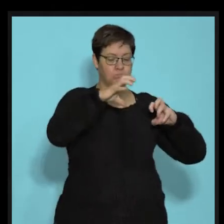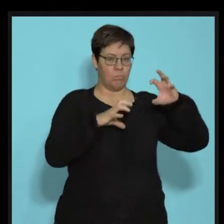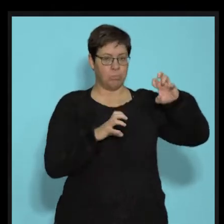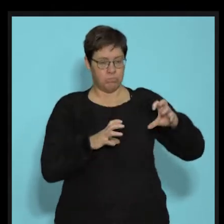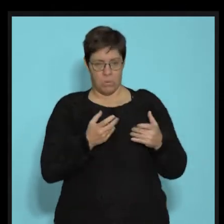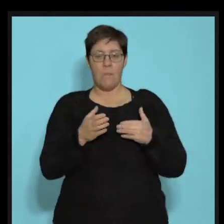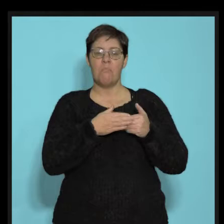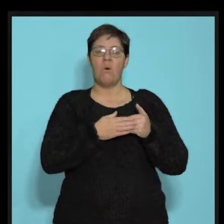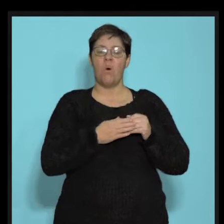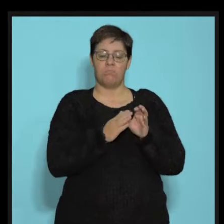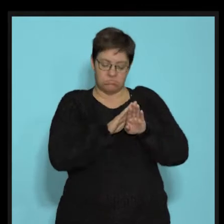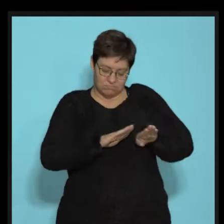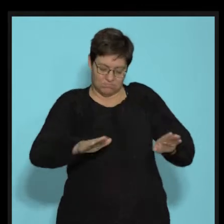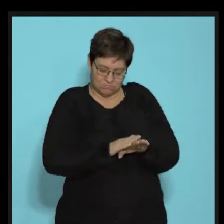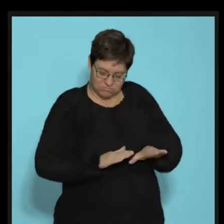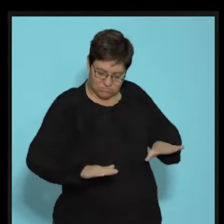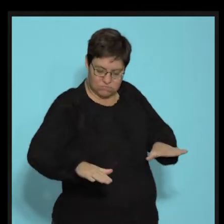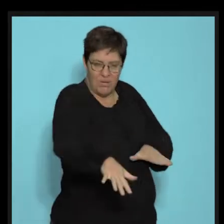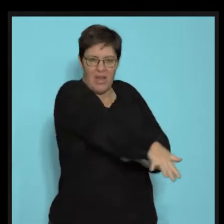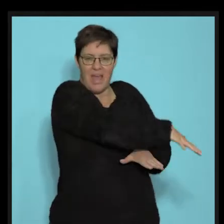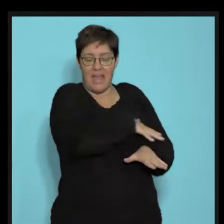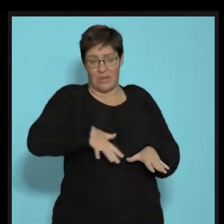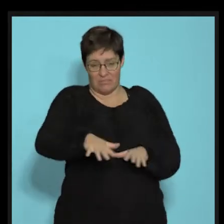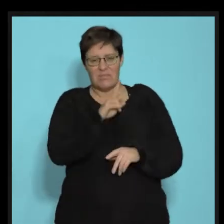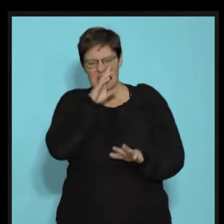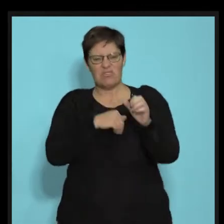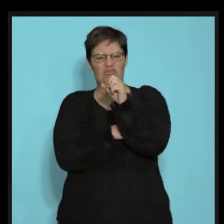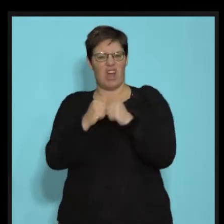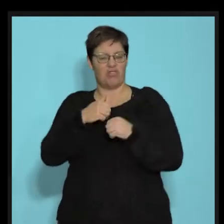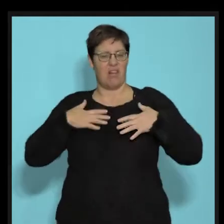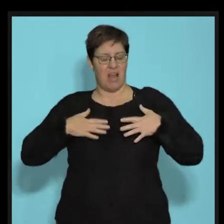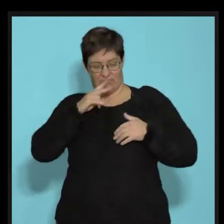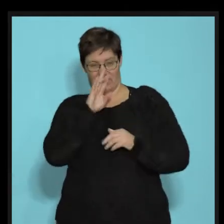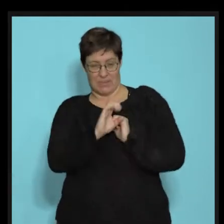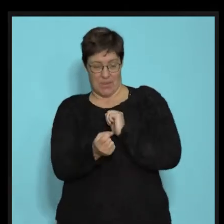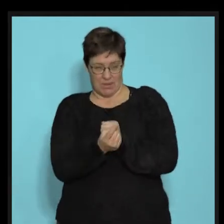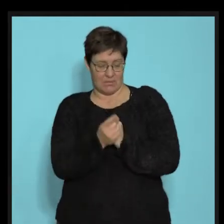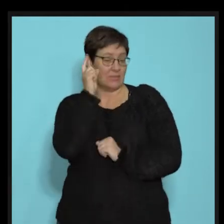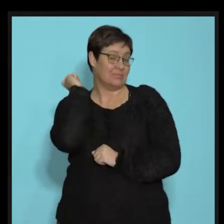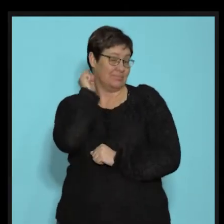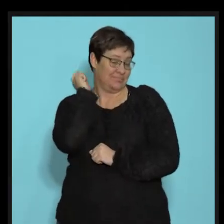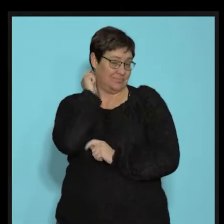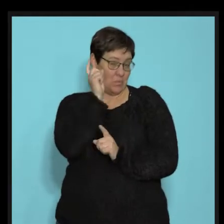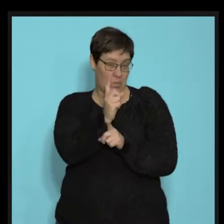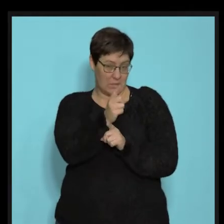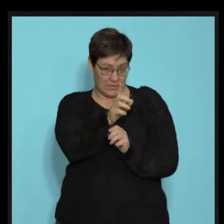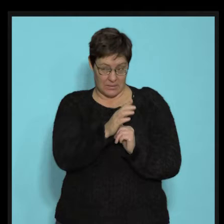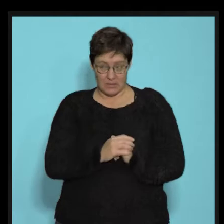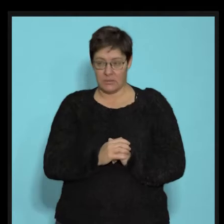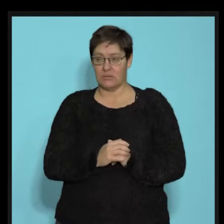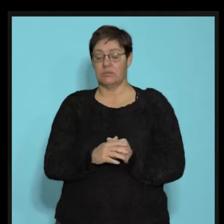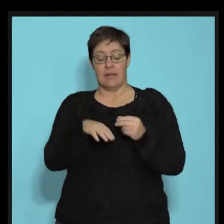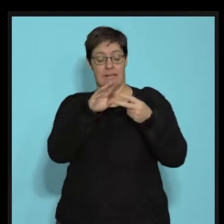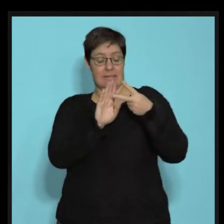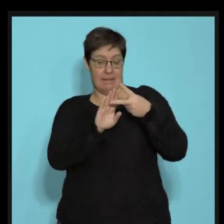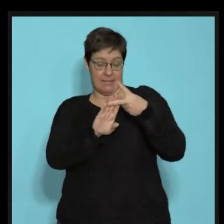we look at the structure of the lungs, we're going to see where this is going to occur. So we've got to keep this in mind all the time.